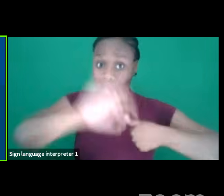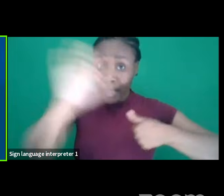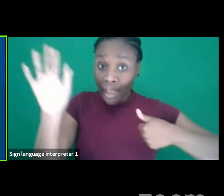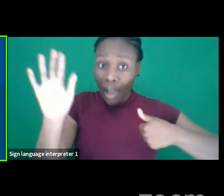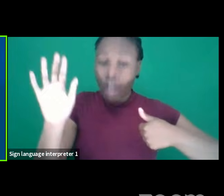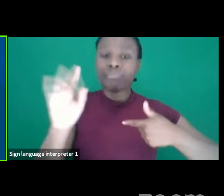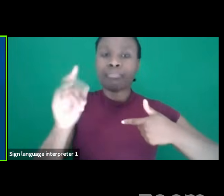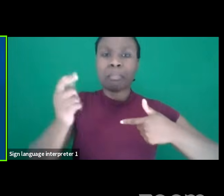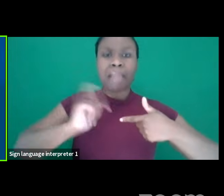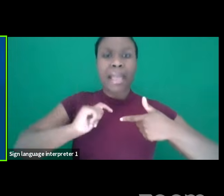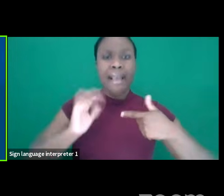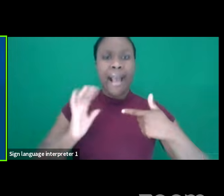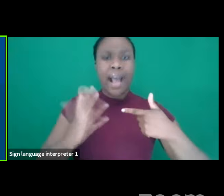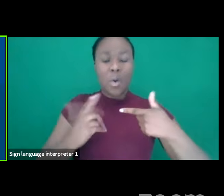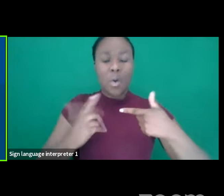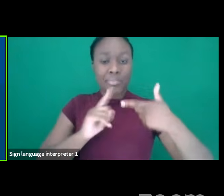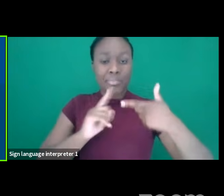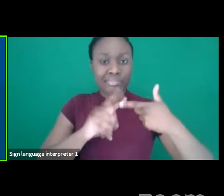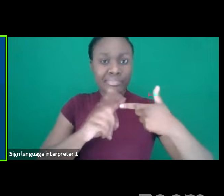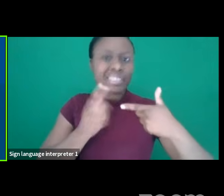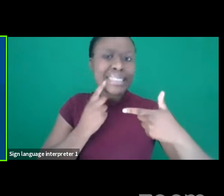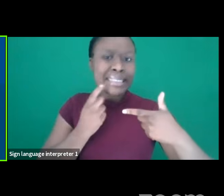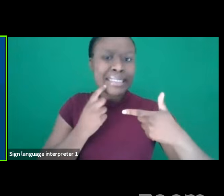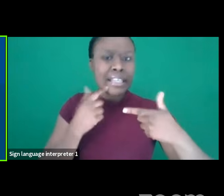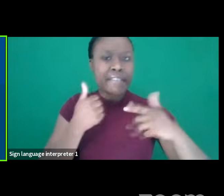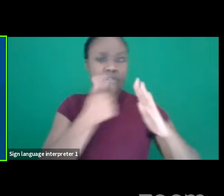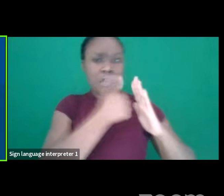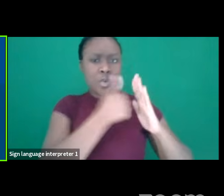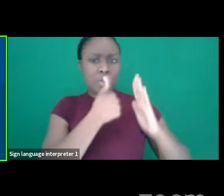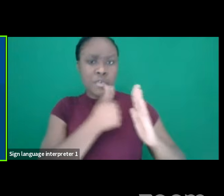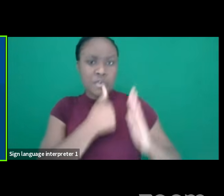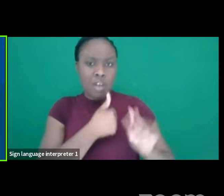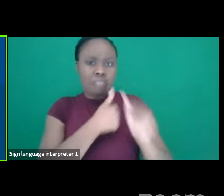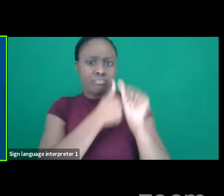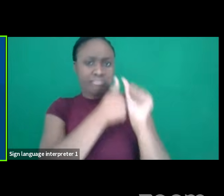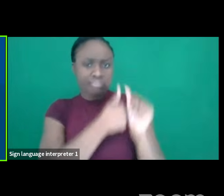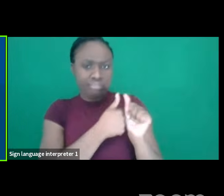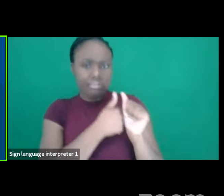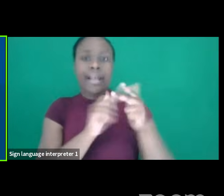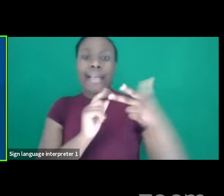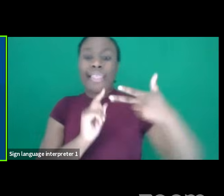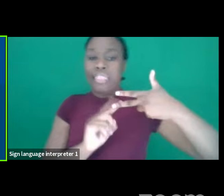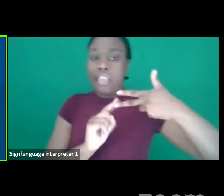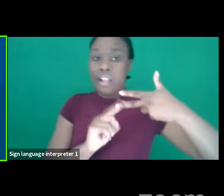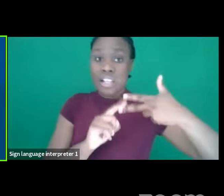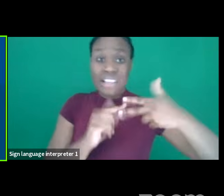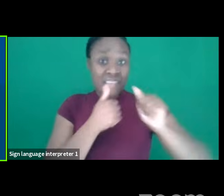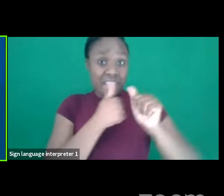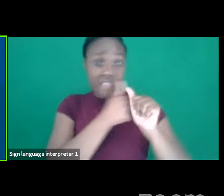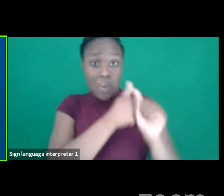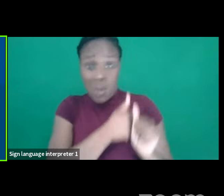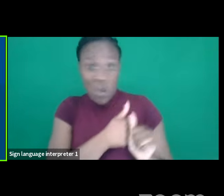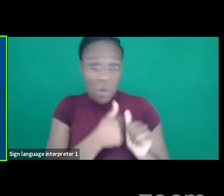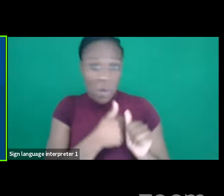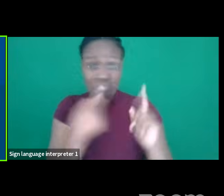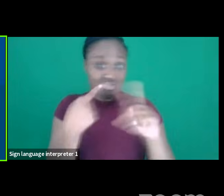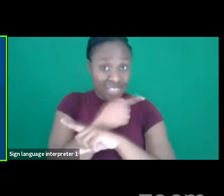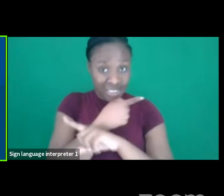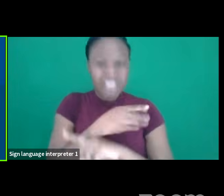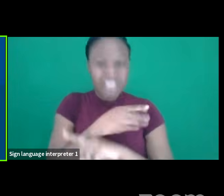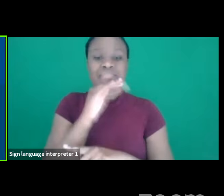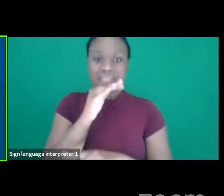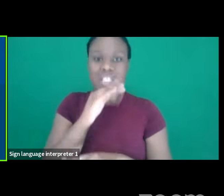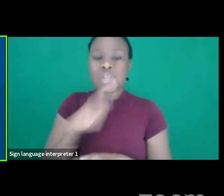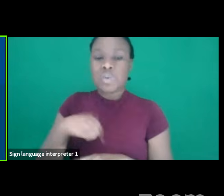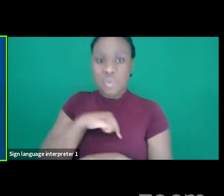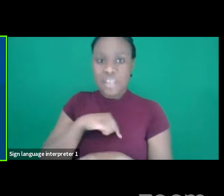making non-compliance difficult. And we do that in a number of ways. I mean, there is obviously the part around enforcement